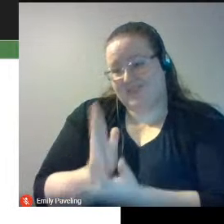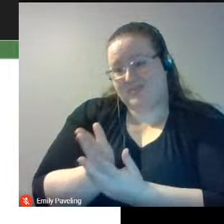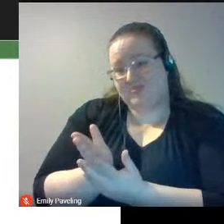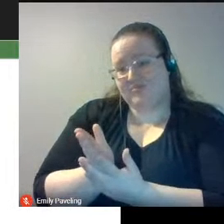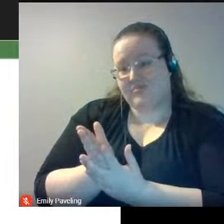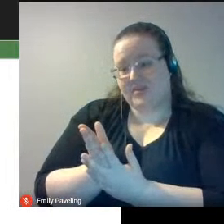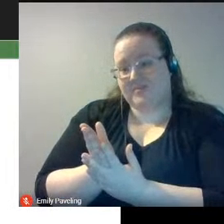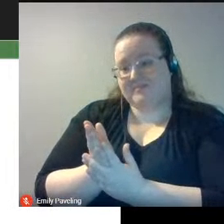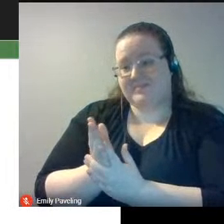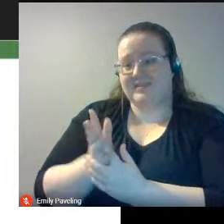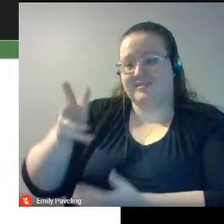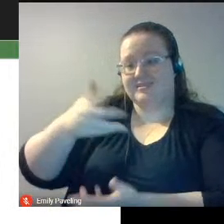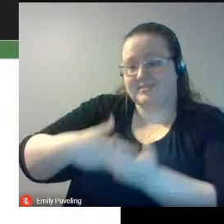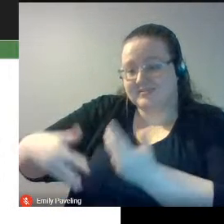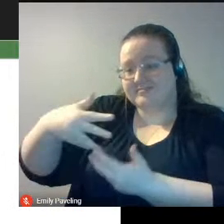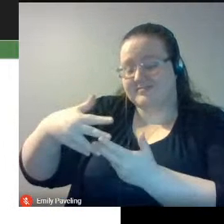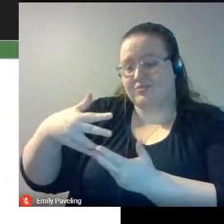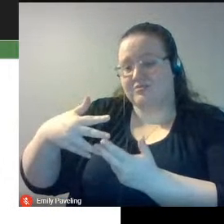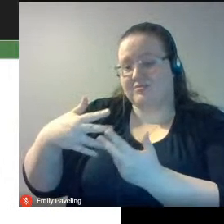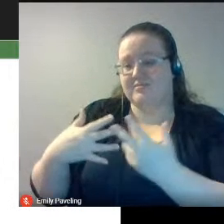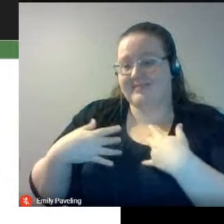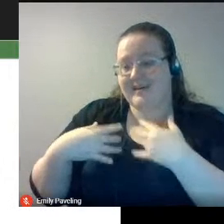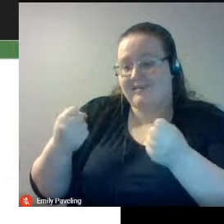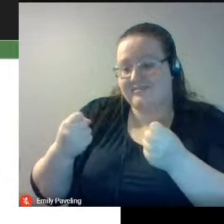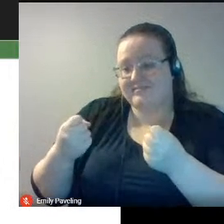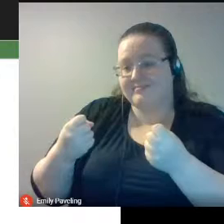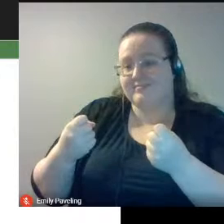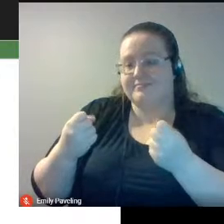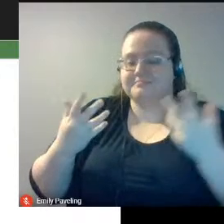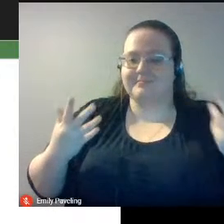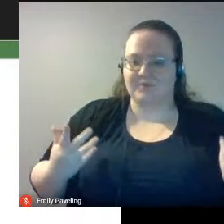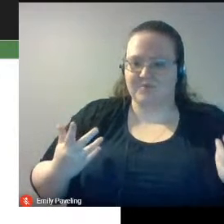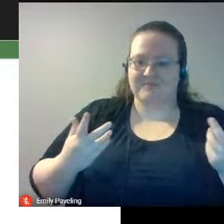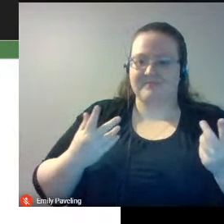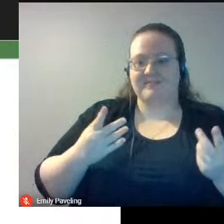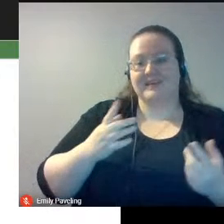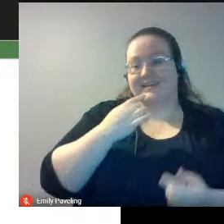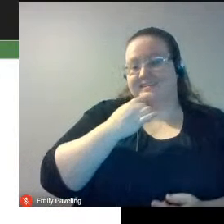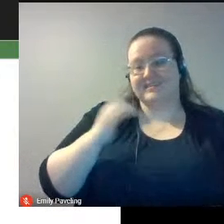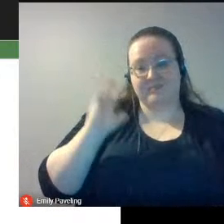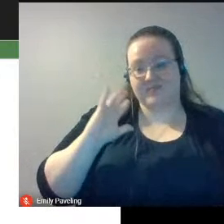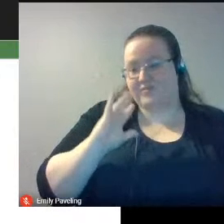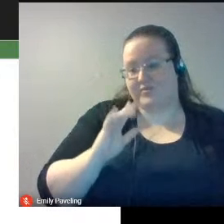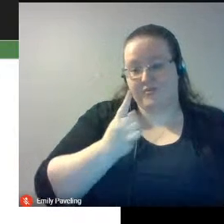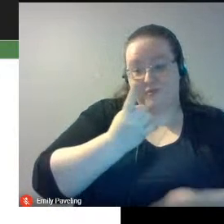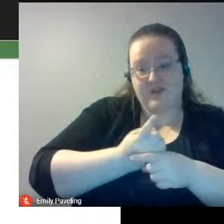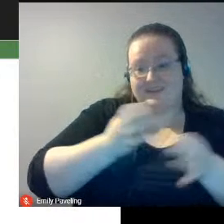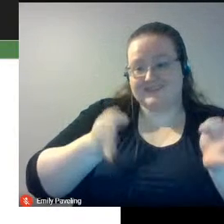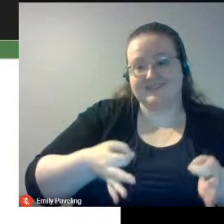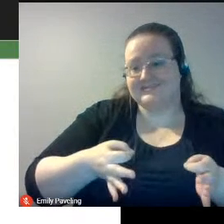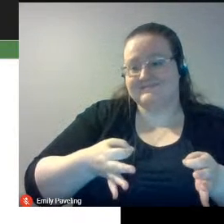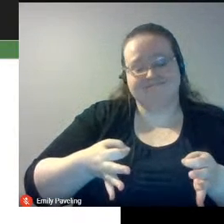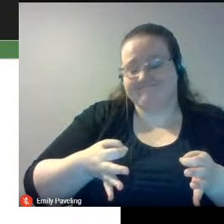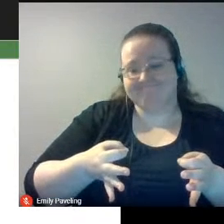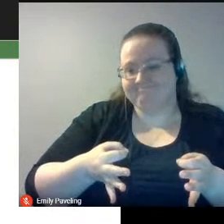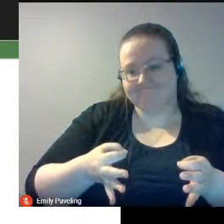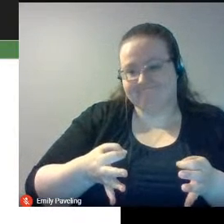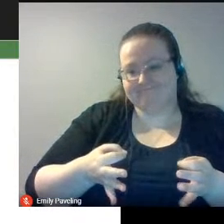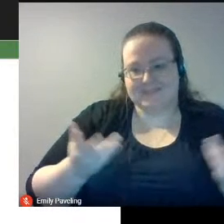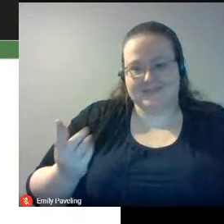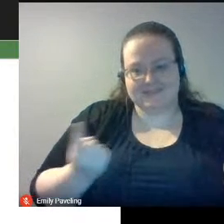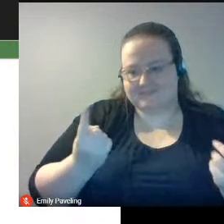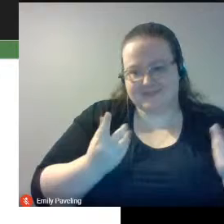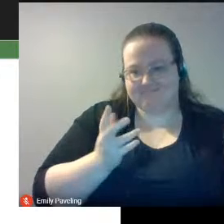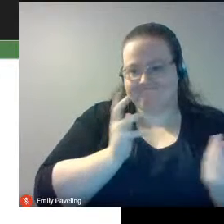well-being. As I said up front, there is no right decision, only what's right for you, for your child, your family. We all